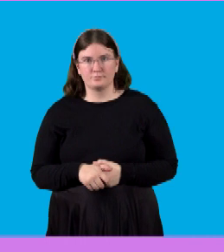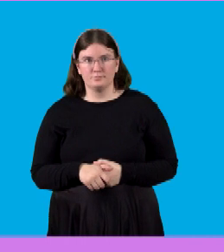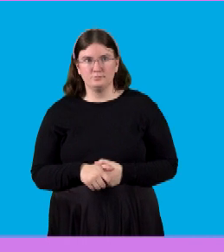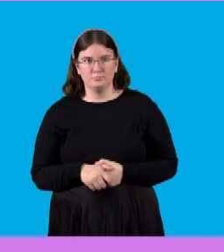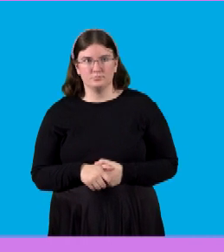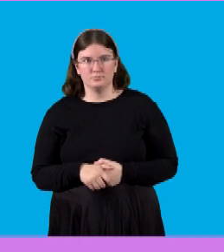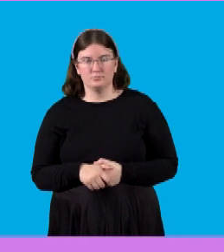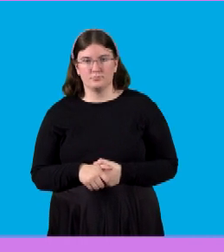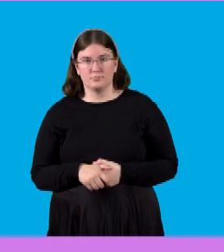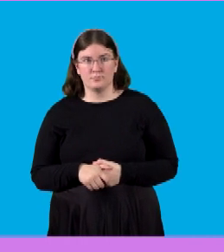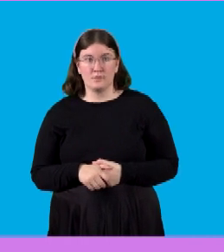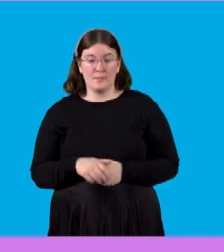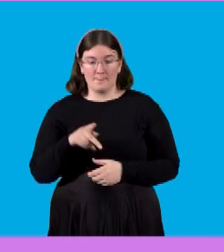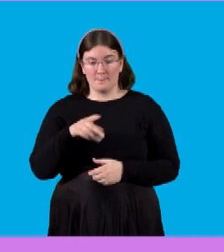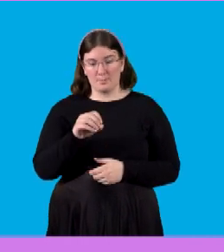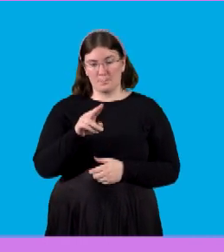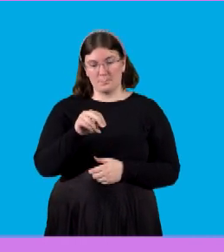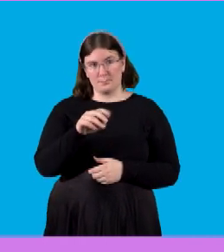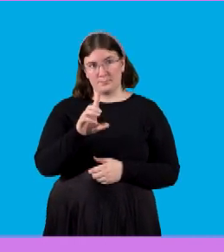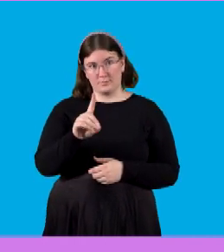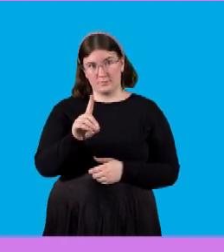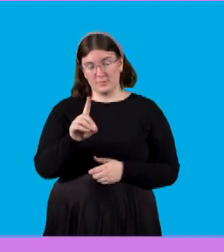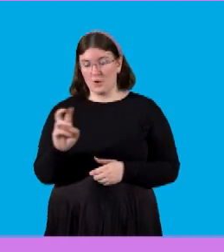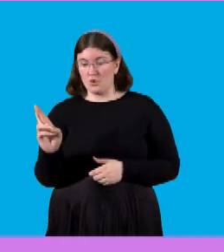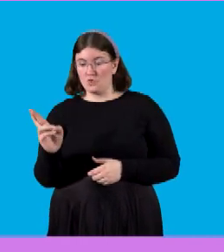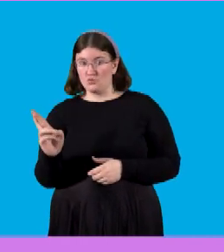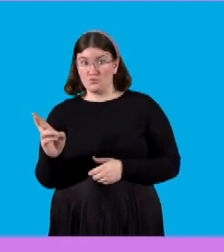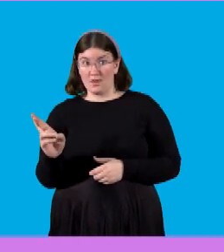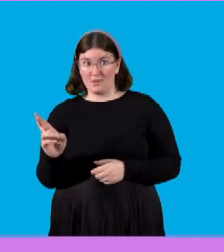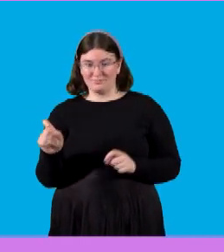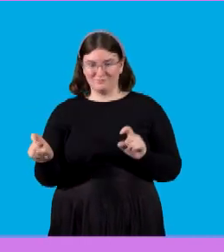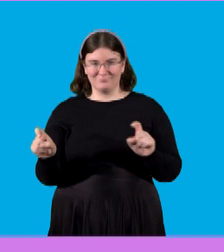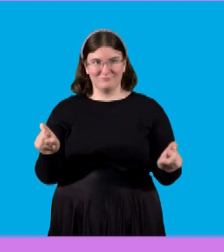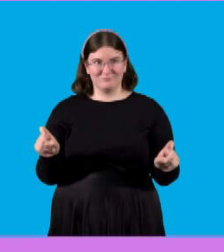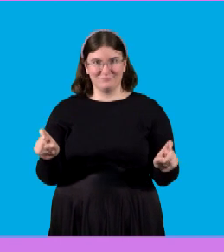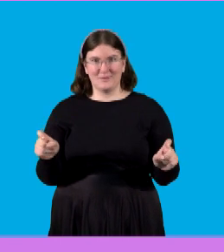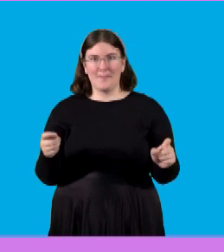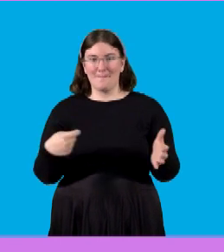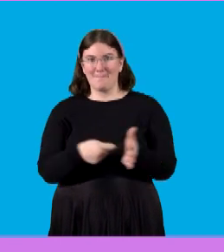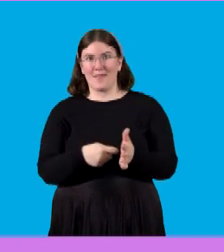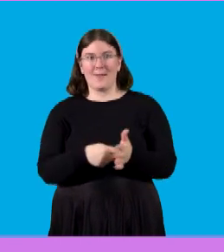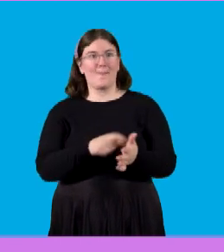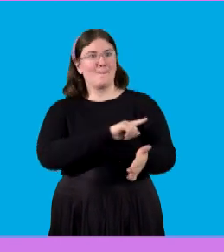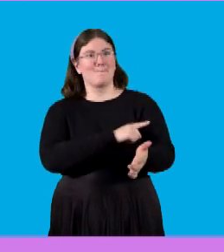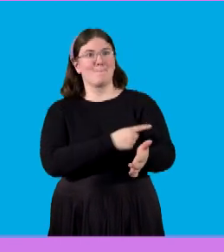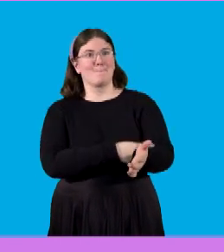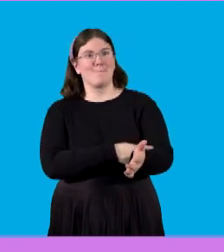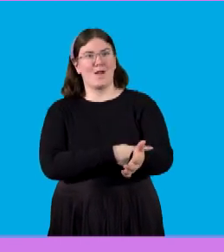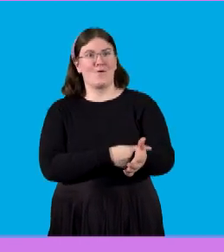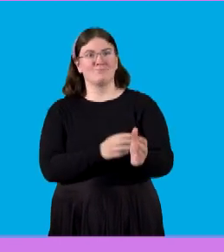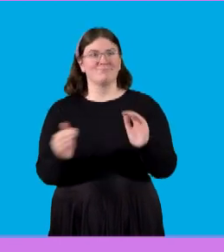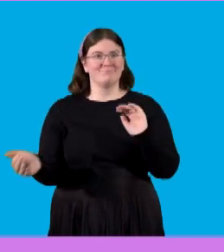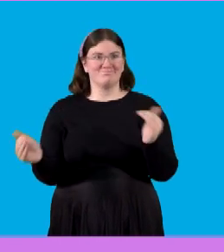Compare the buying powers of the rand and the pound in 2022. Use the exchange rate 1 pound equals 22